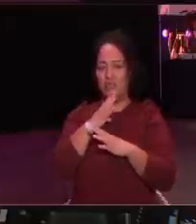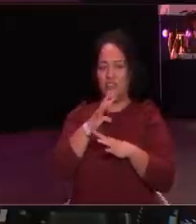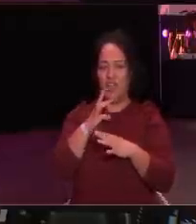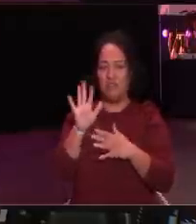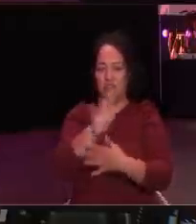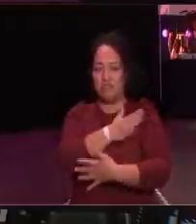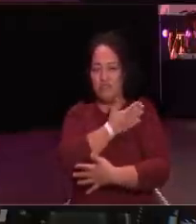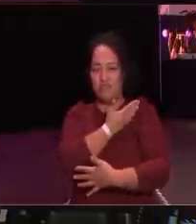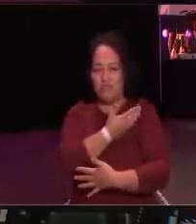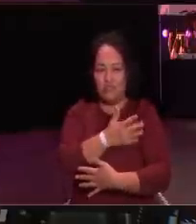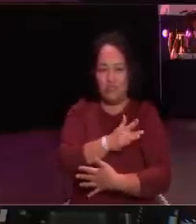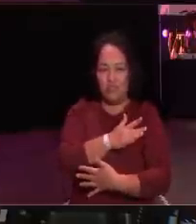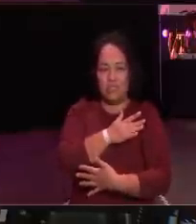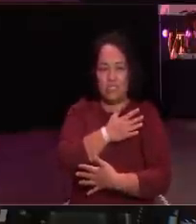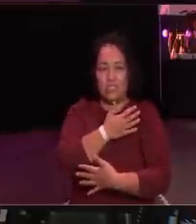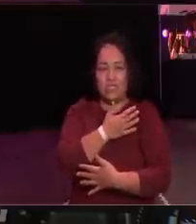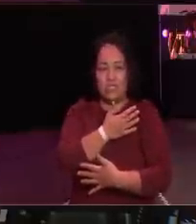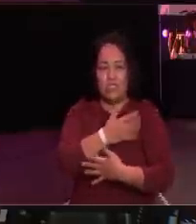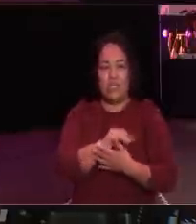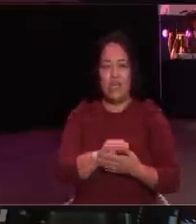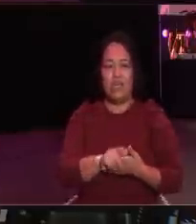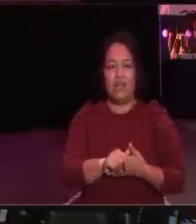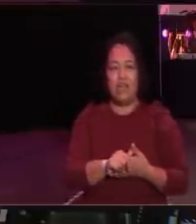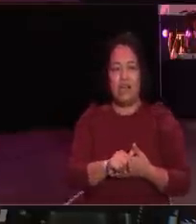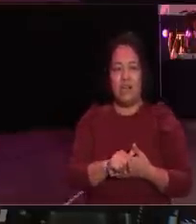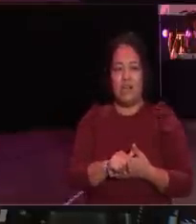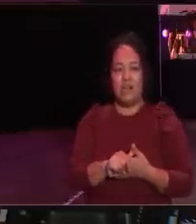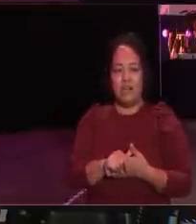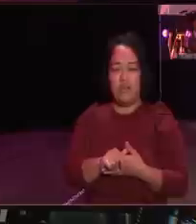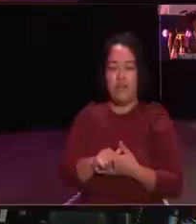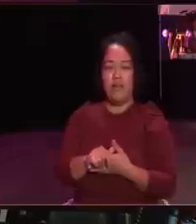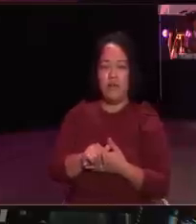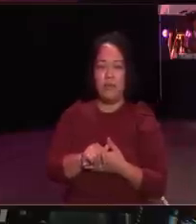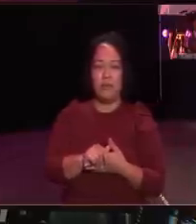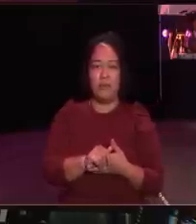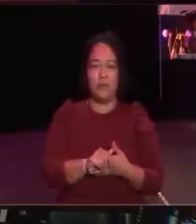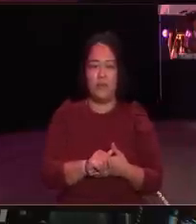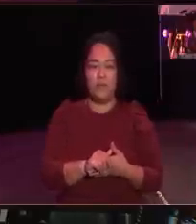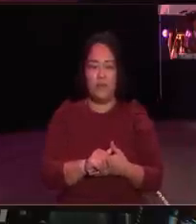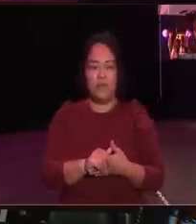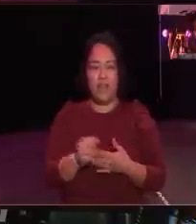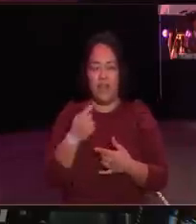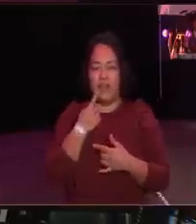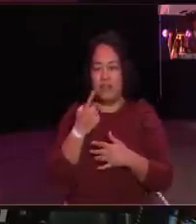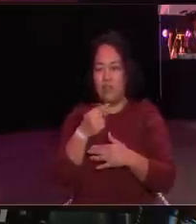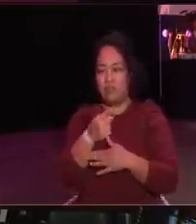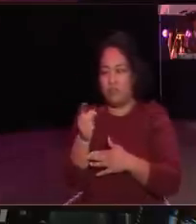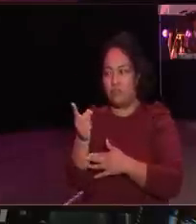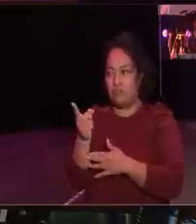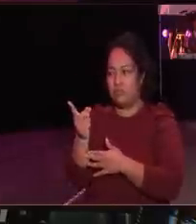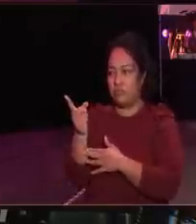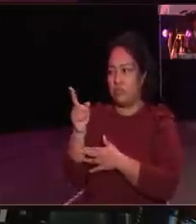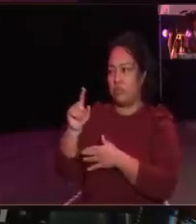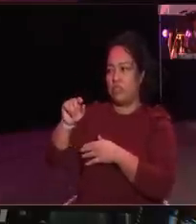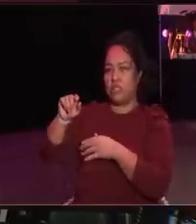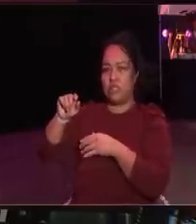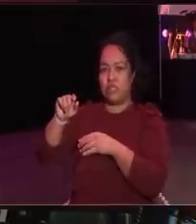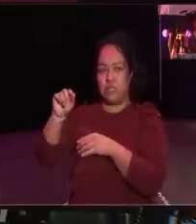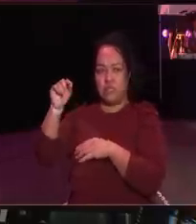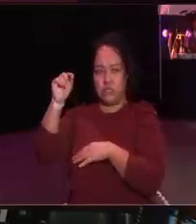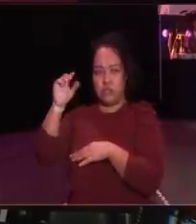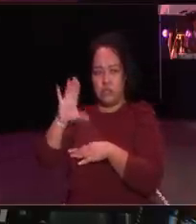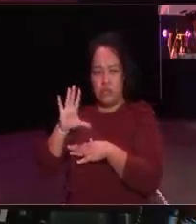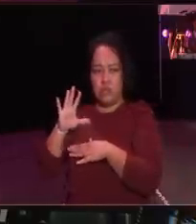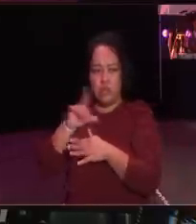with singing. Entonces dirán entre las naciones, then they said amongst the heathen, grandes cosas ha hecho Jehová. The